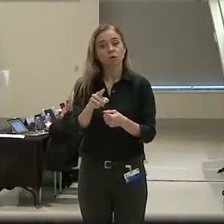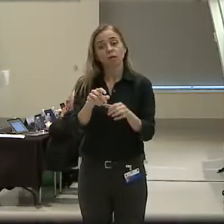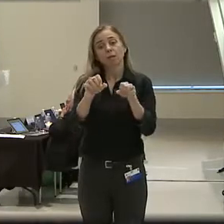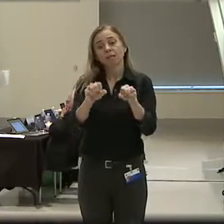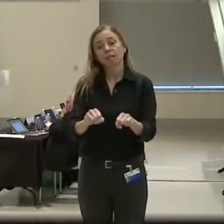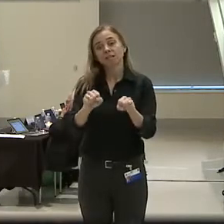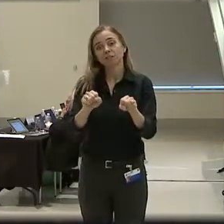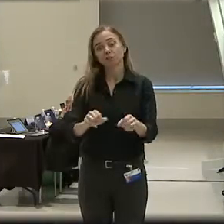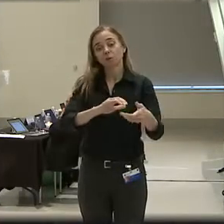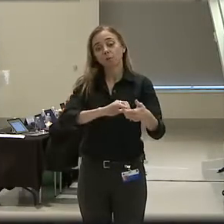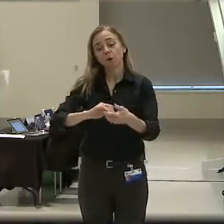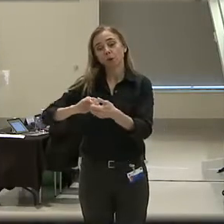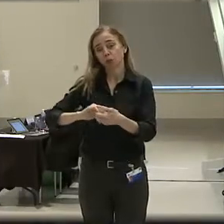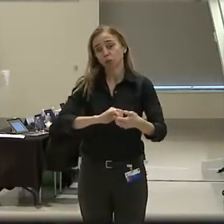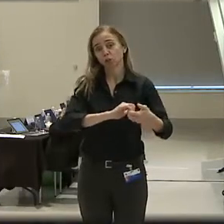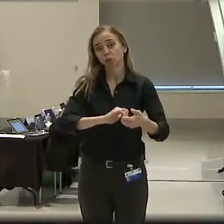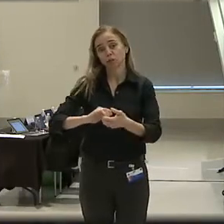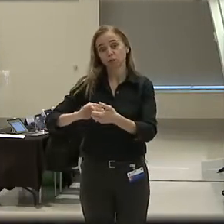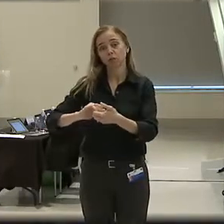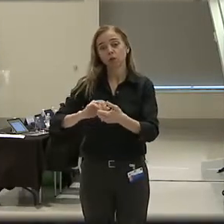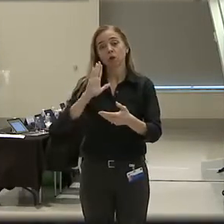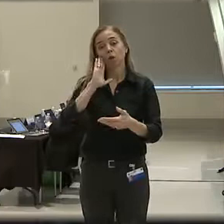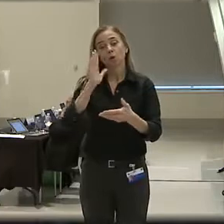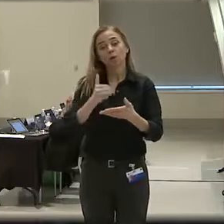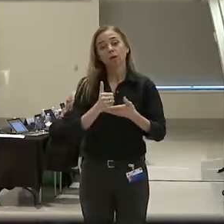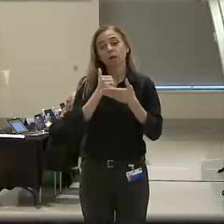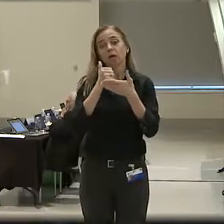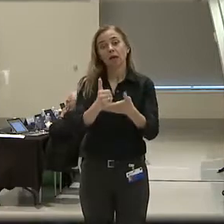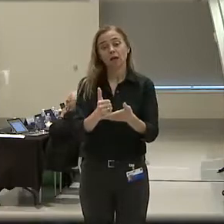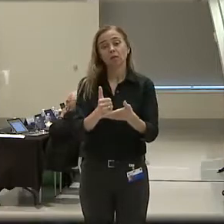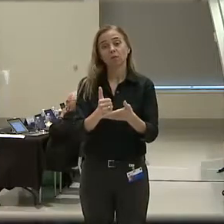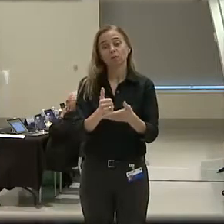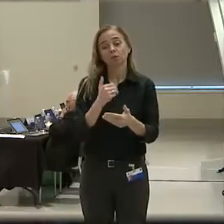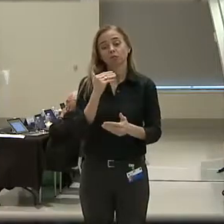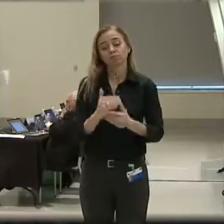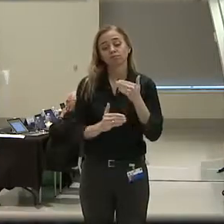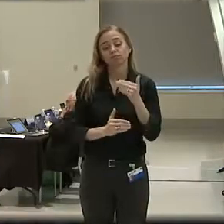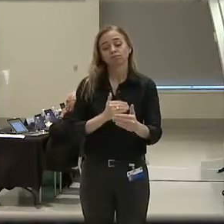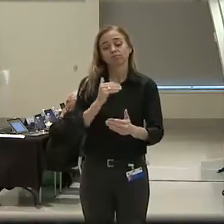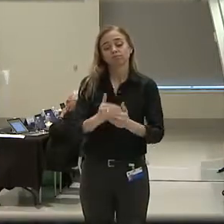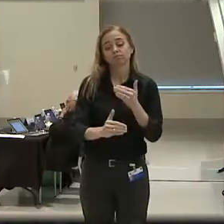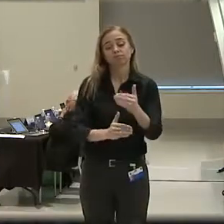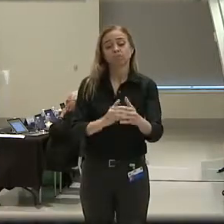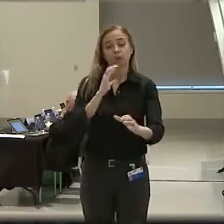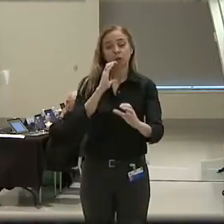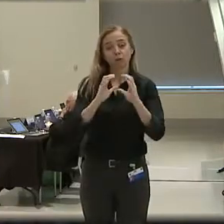potential partnership between those groups will help, I think, move the conversation forward.